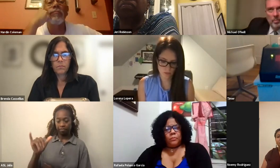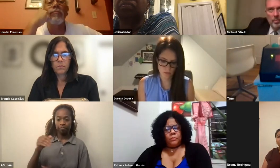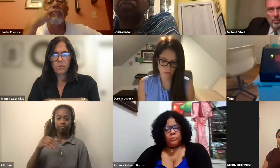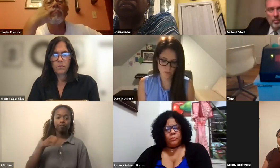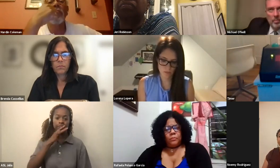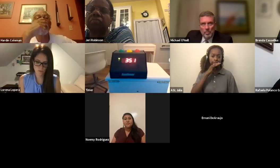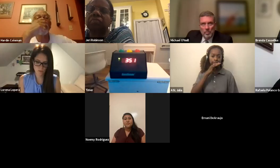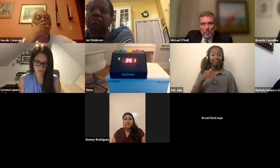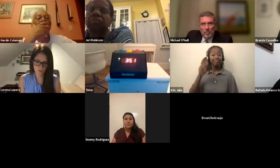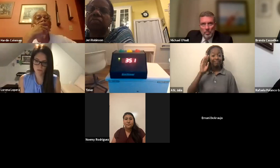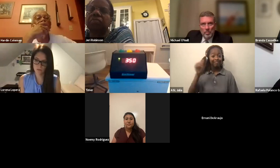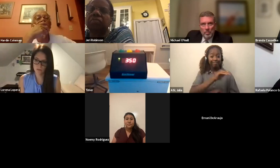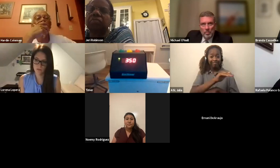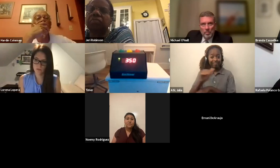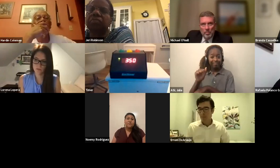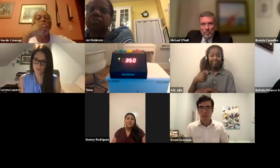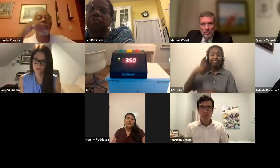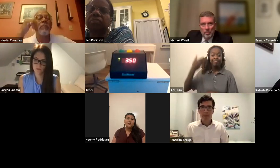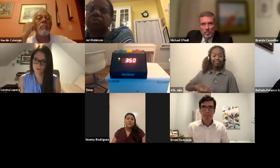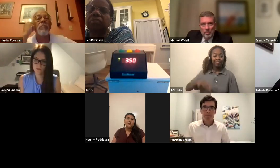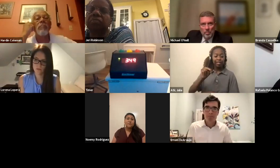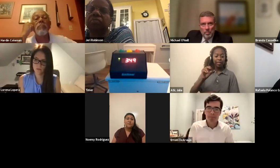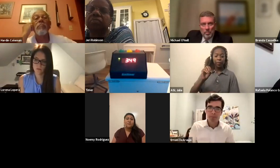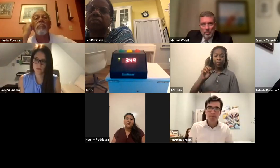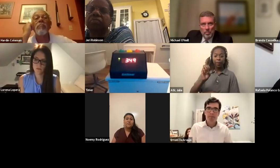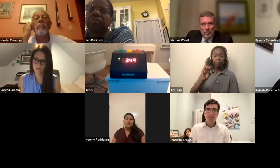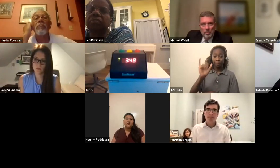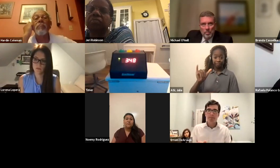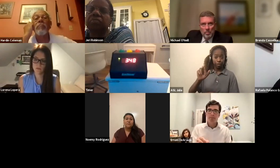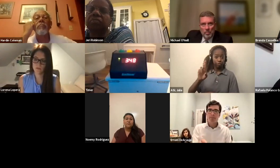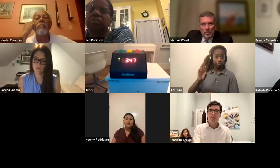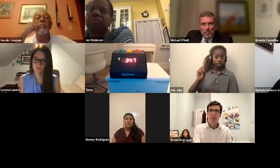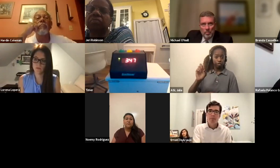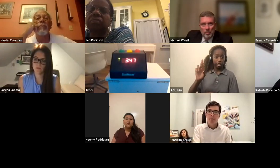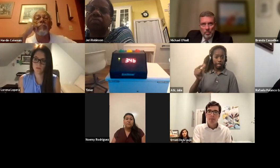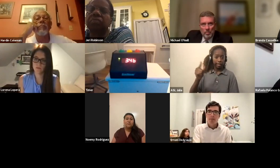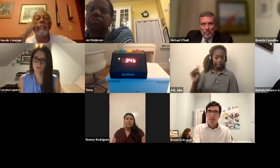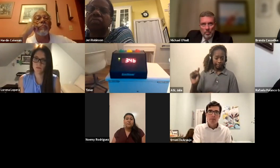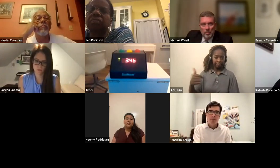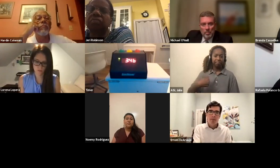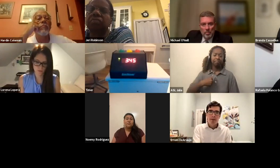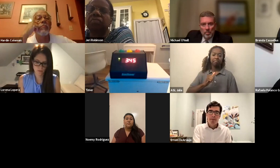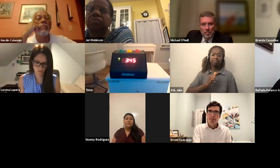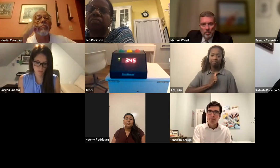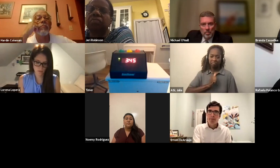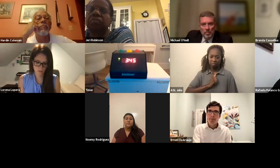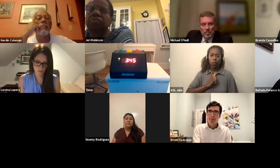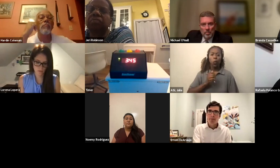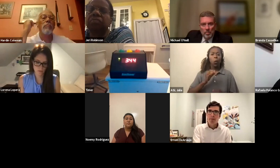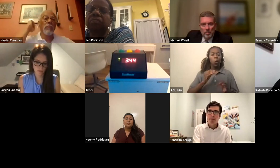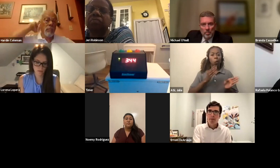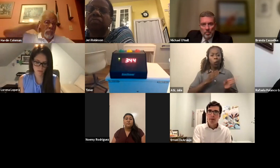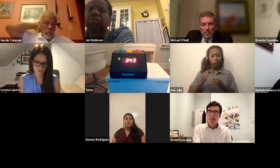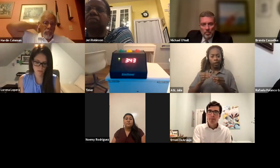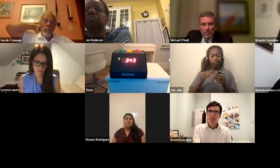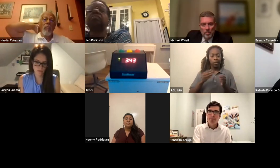my name is noemi rodriguez i am an organizer with the green roots as